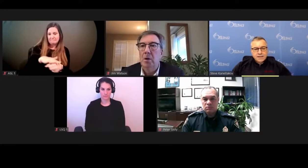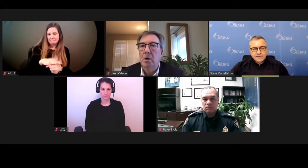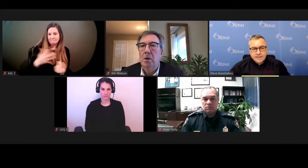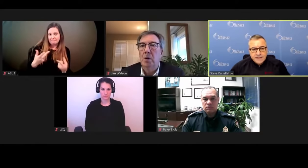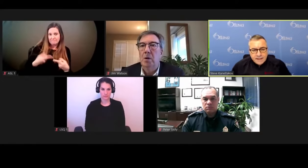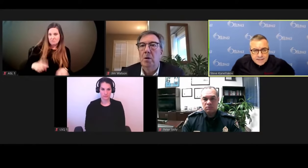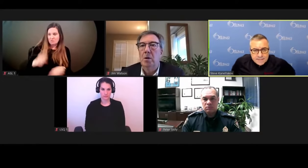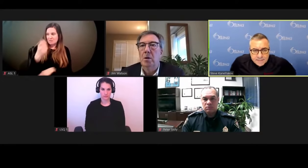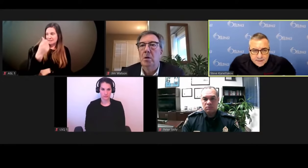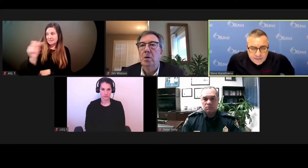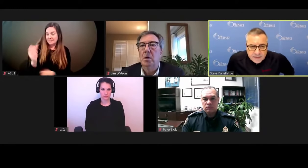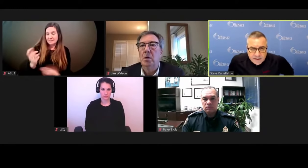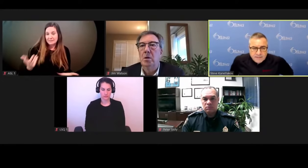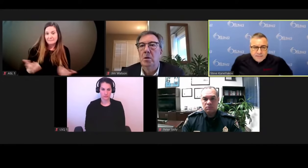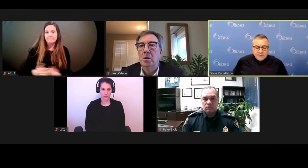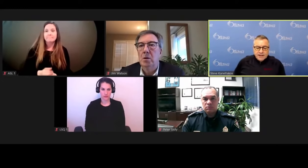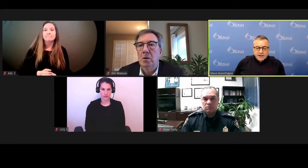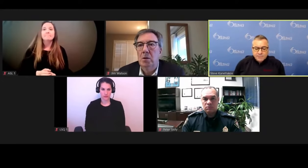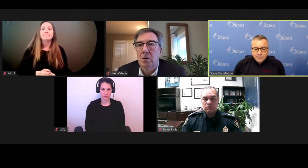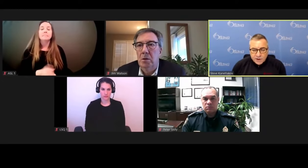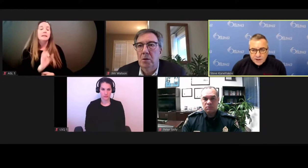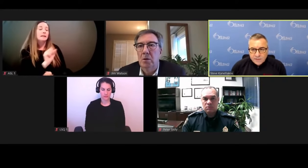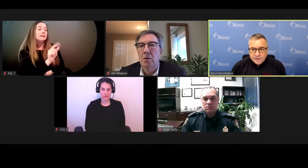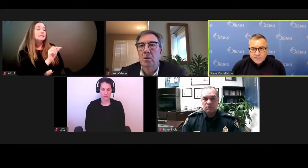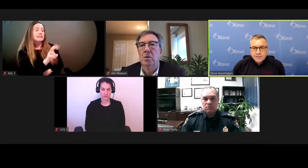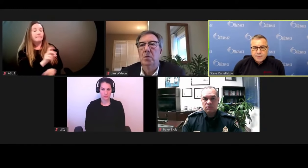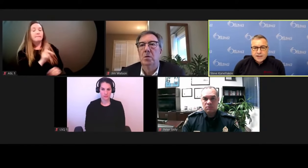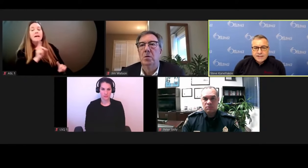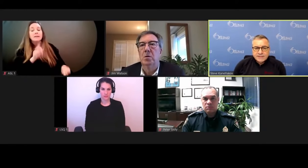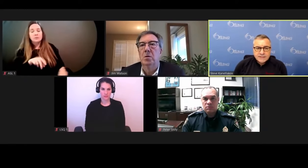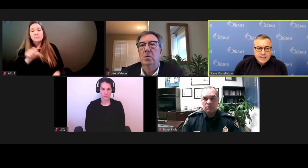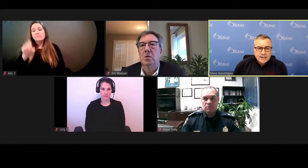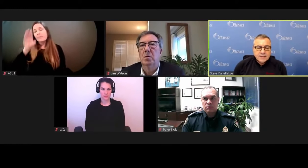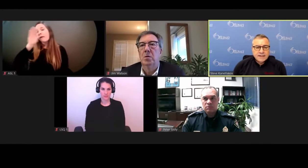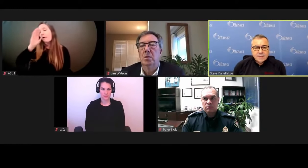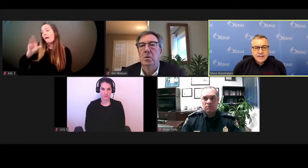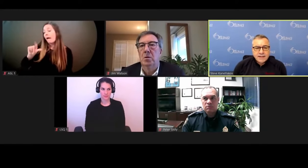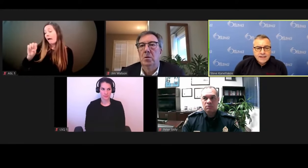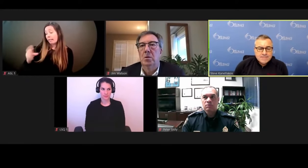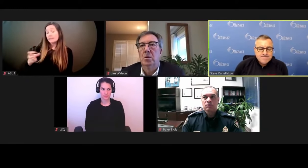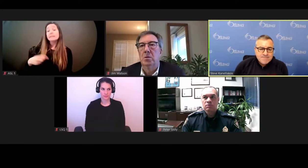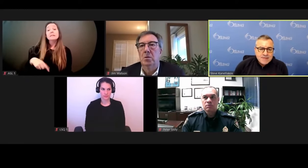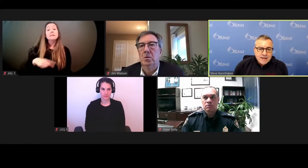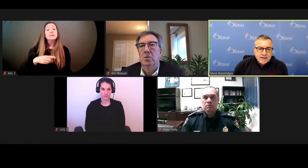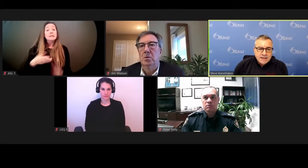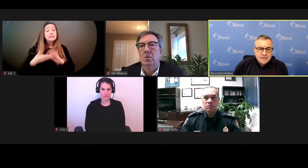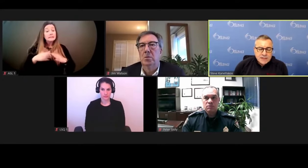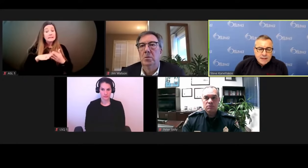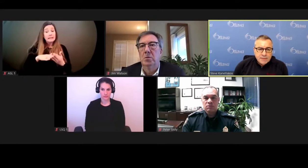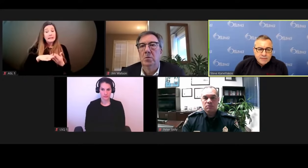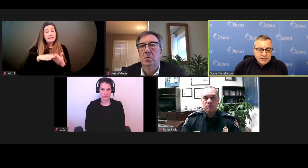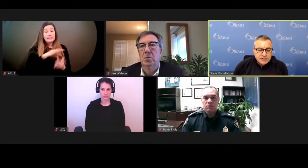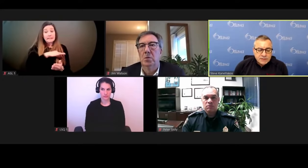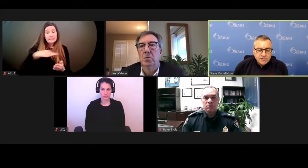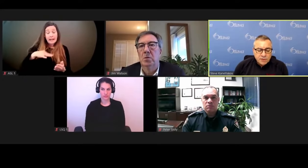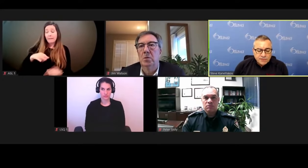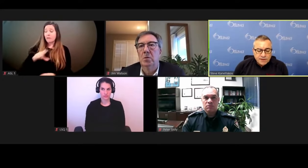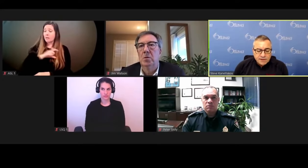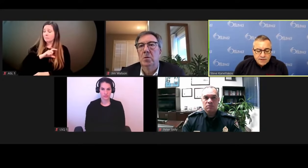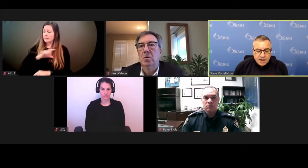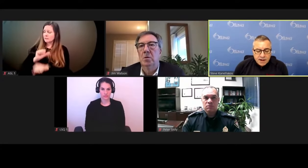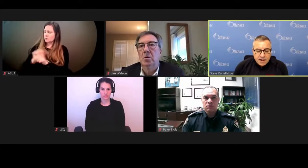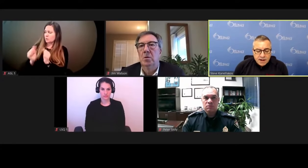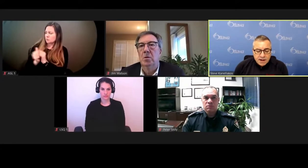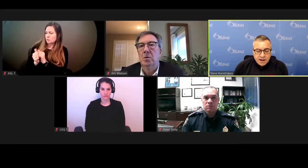Alex. The city has been working with the police and National Capital Region Control